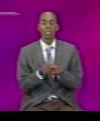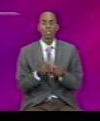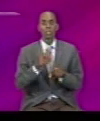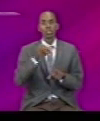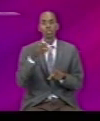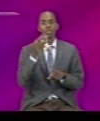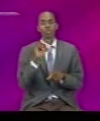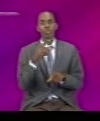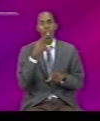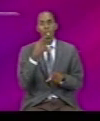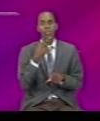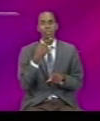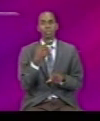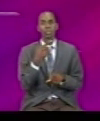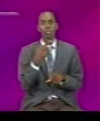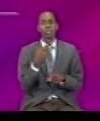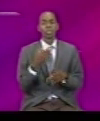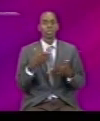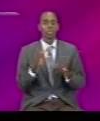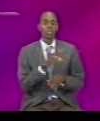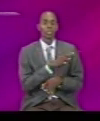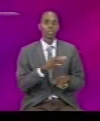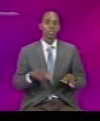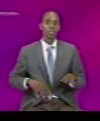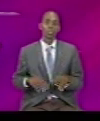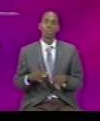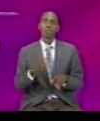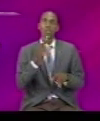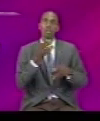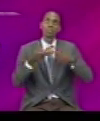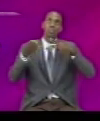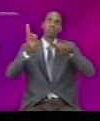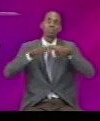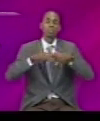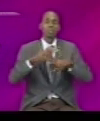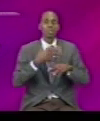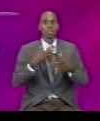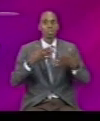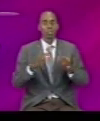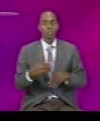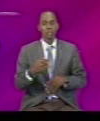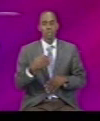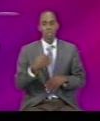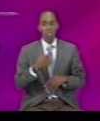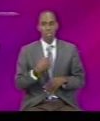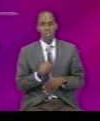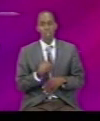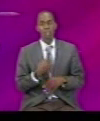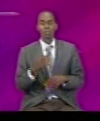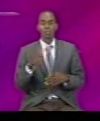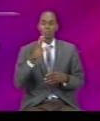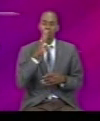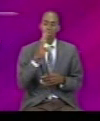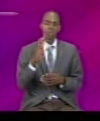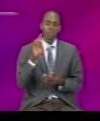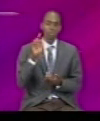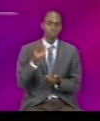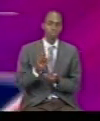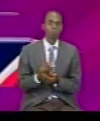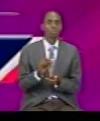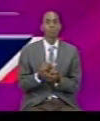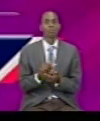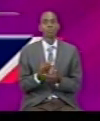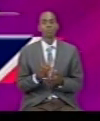said, let him increase, let I in me, self in me,